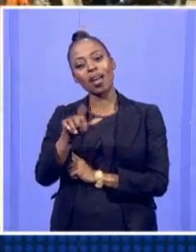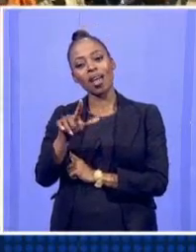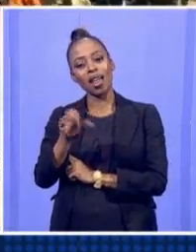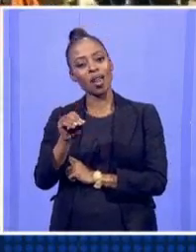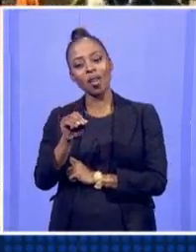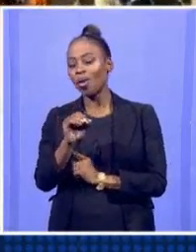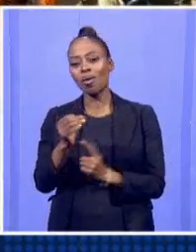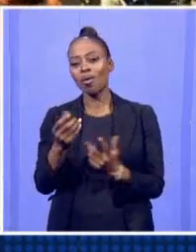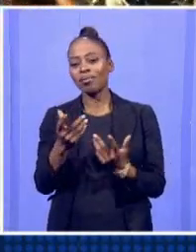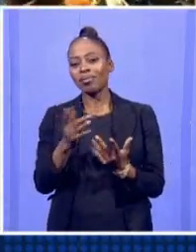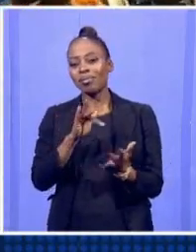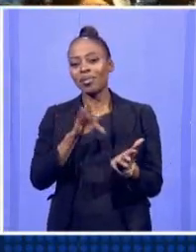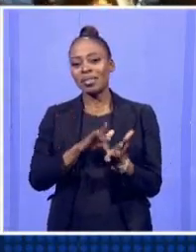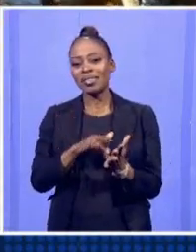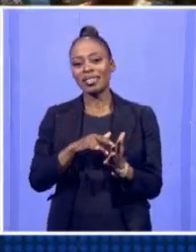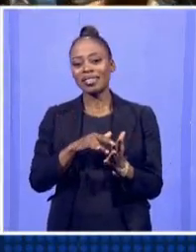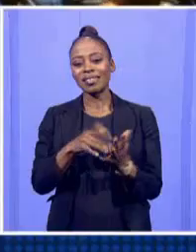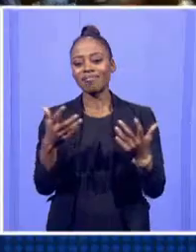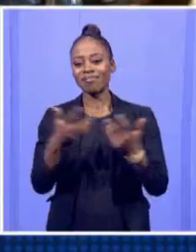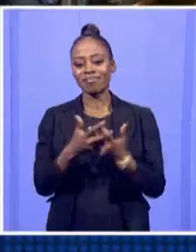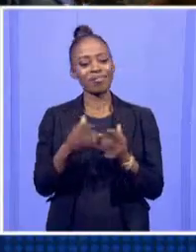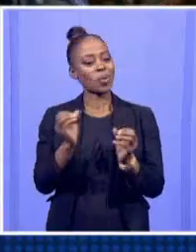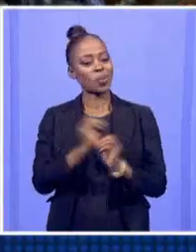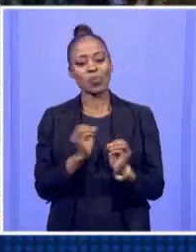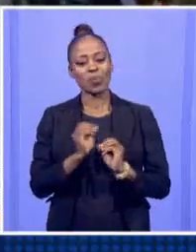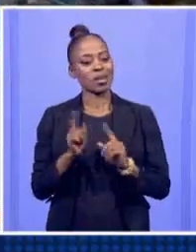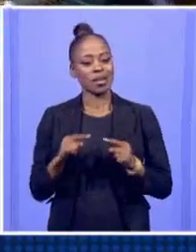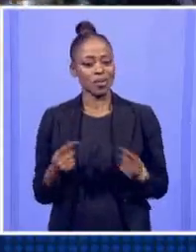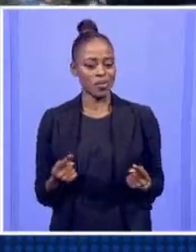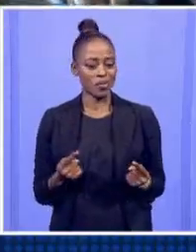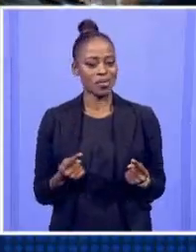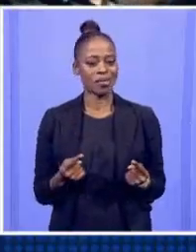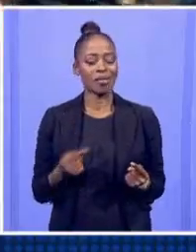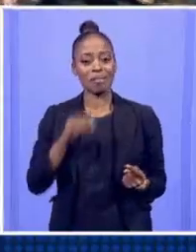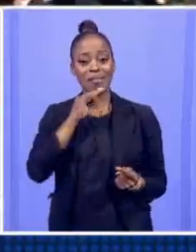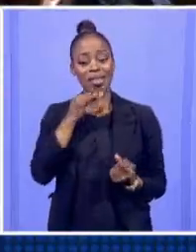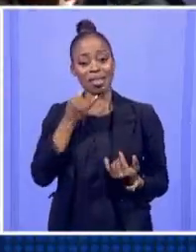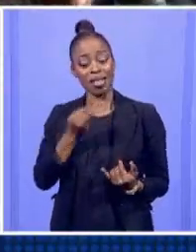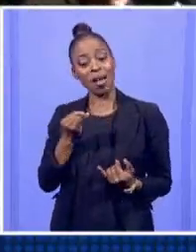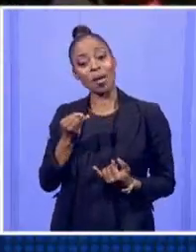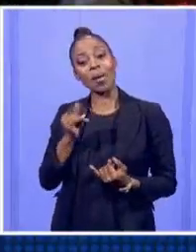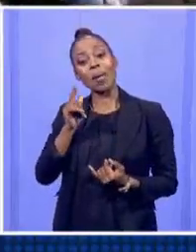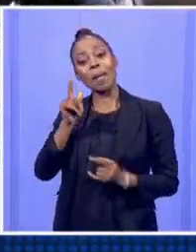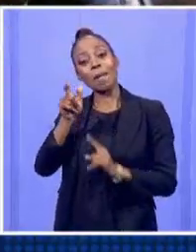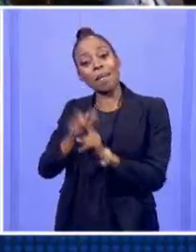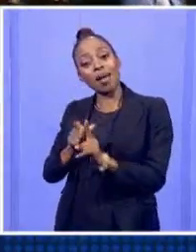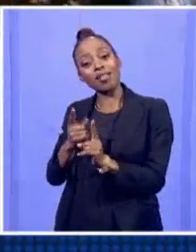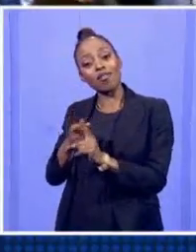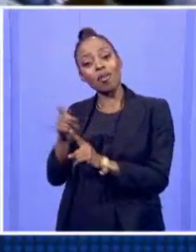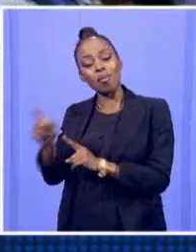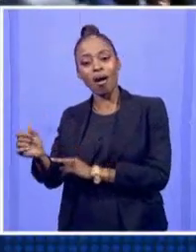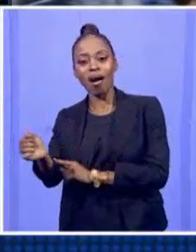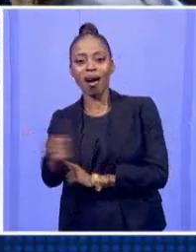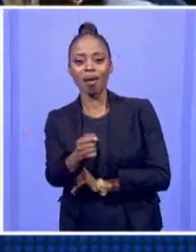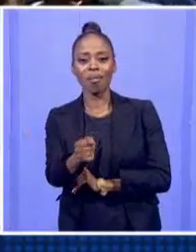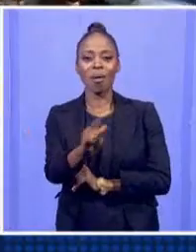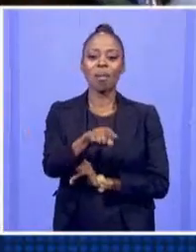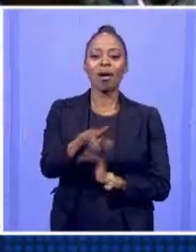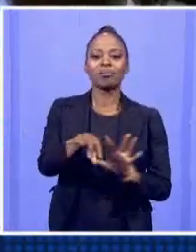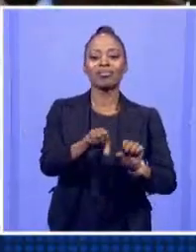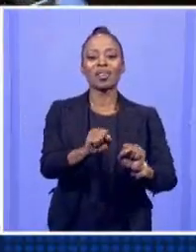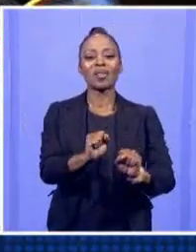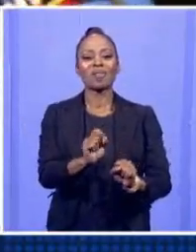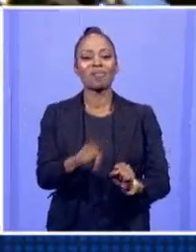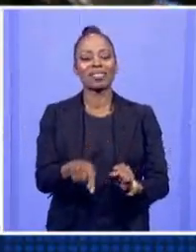from Modjadji and then move to the Mokotos, where we will see somebody from the Mokotos, which they will appoint, take over as the